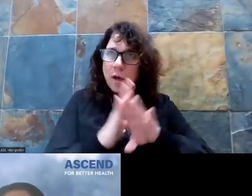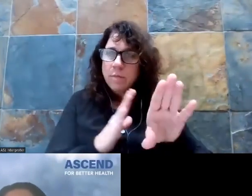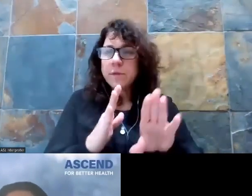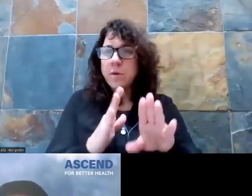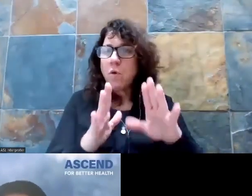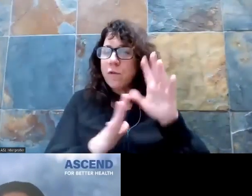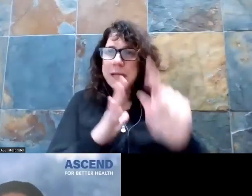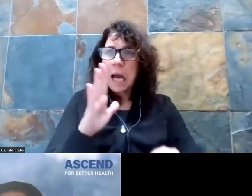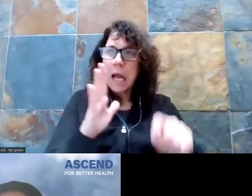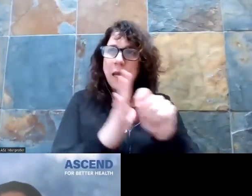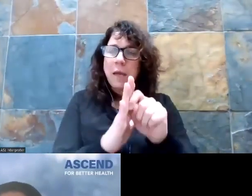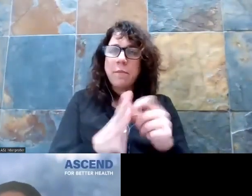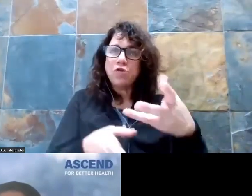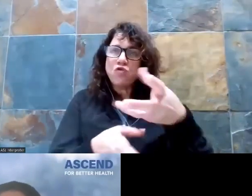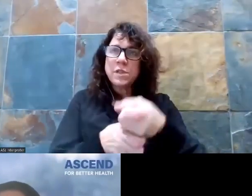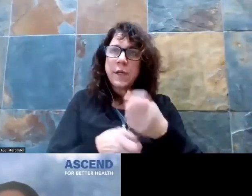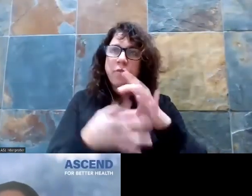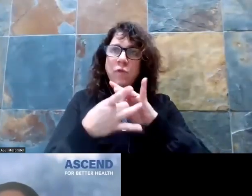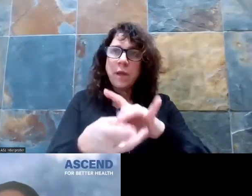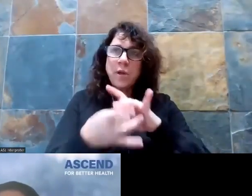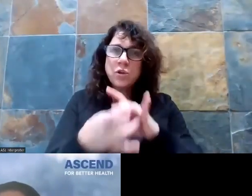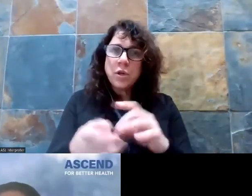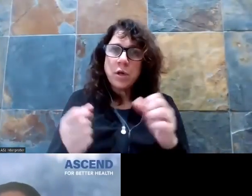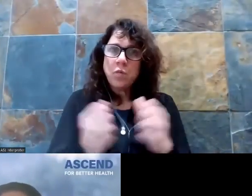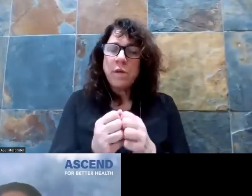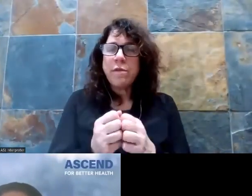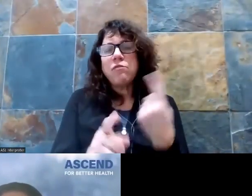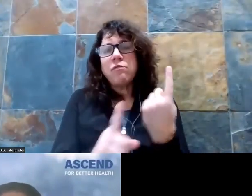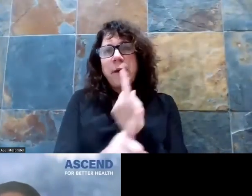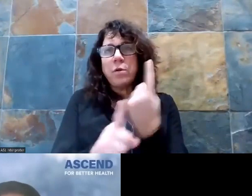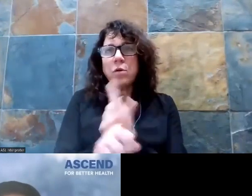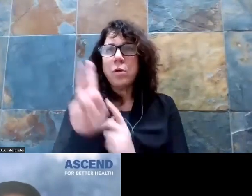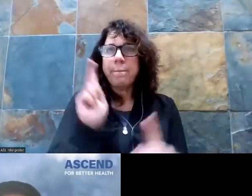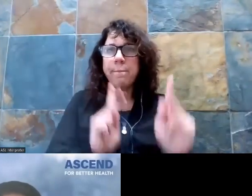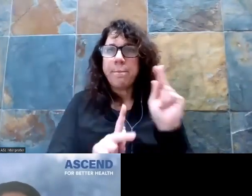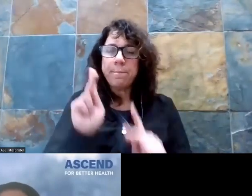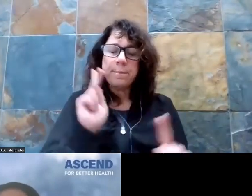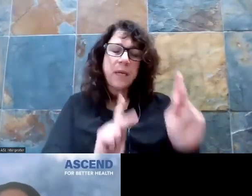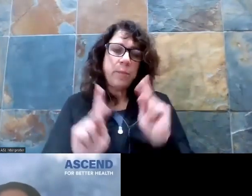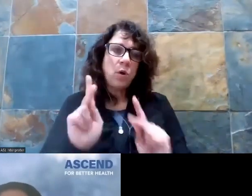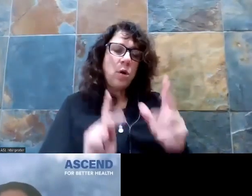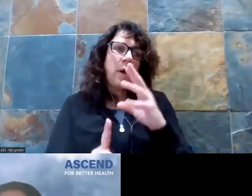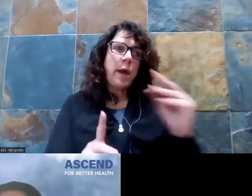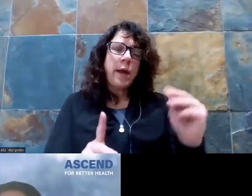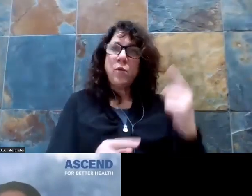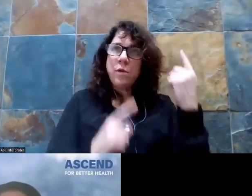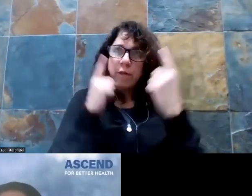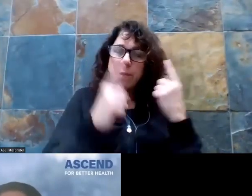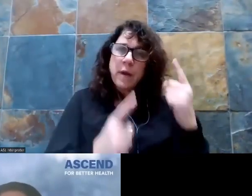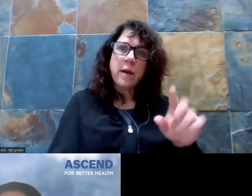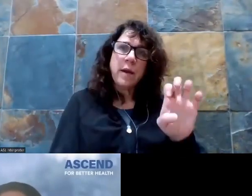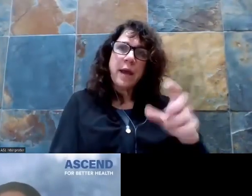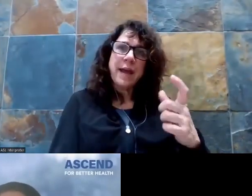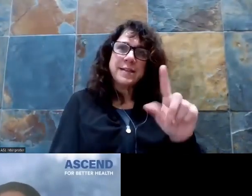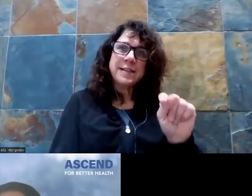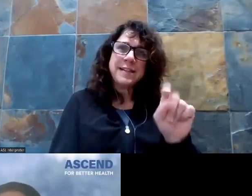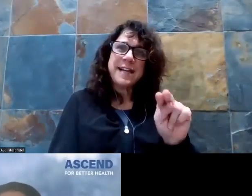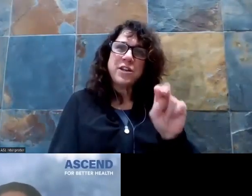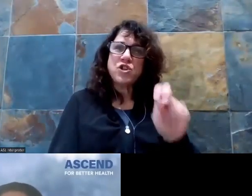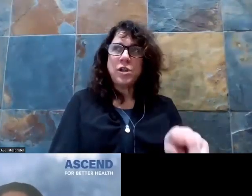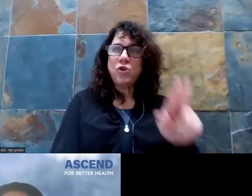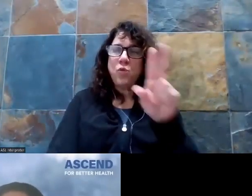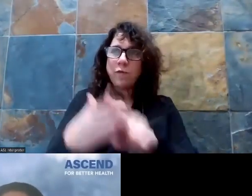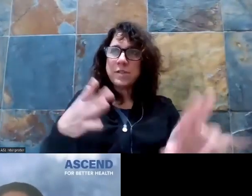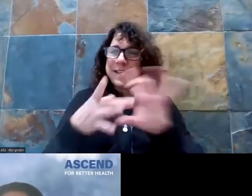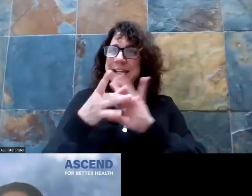time a trusting relationship with ordinary folks. When you think about ag extension, when you think about university extension,